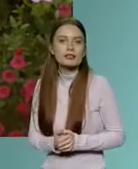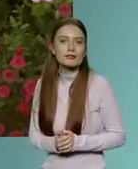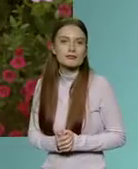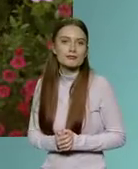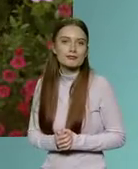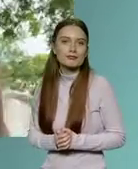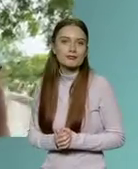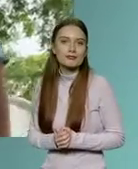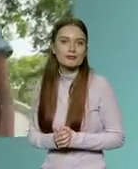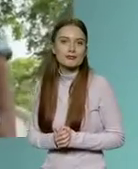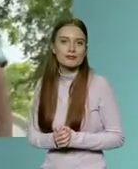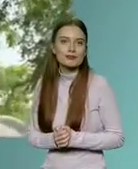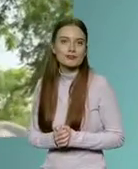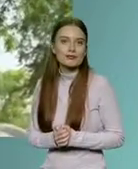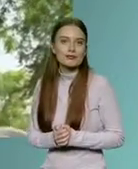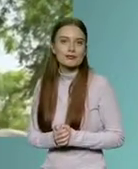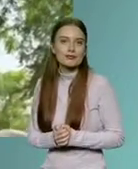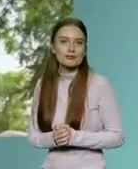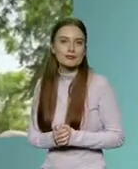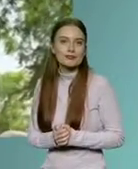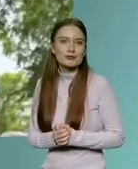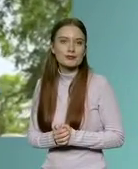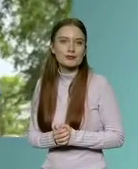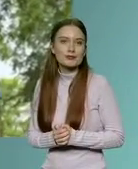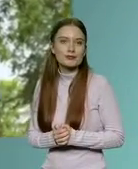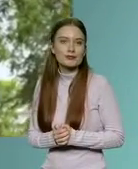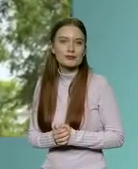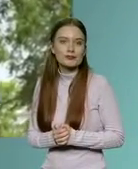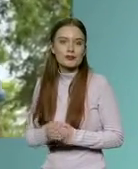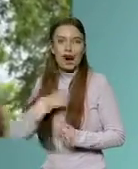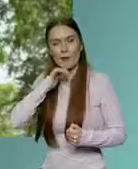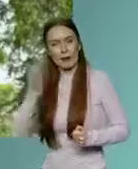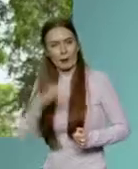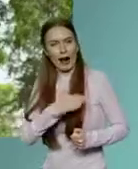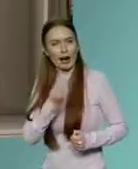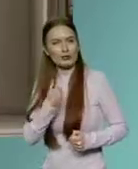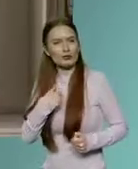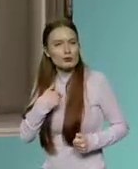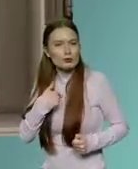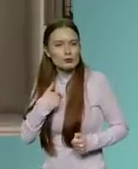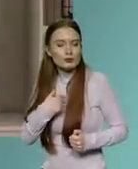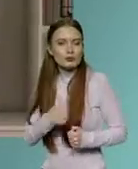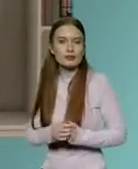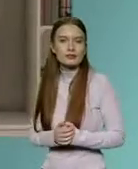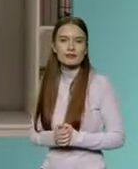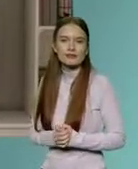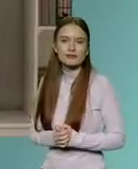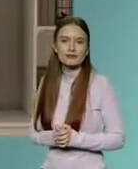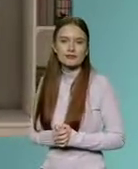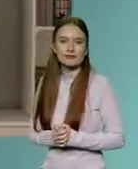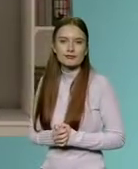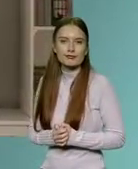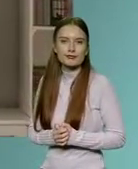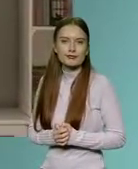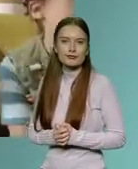The inside of a saurus peers round a plant. I'll be back. At the living room, Dana and her dad